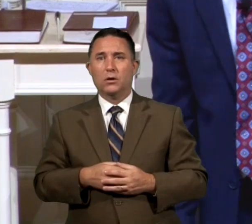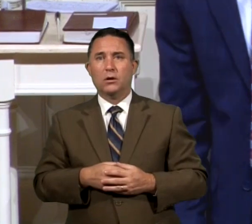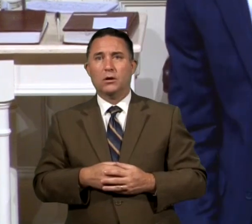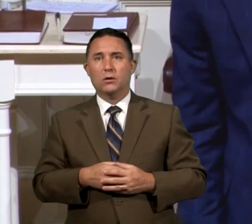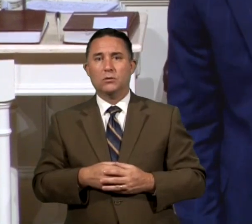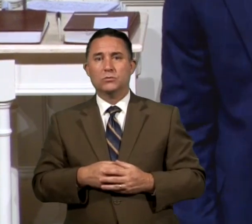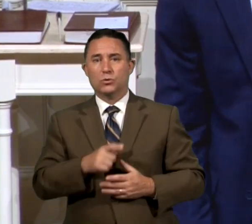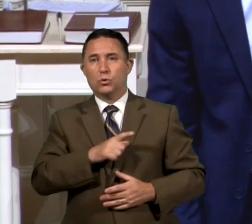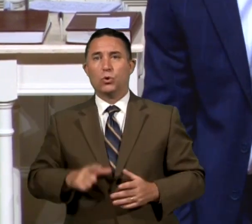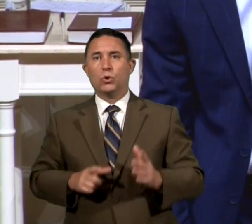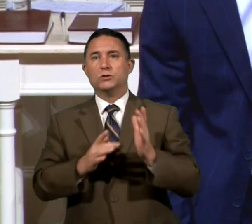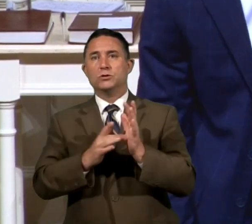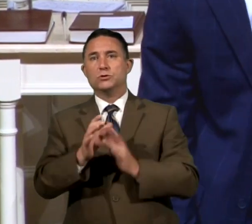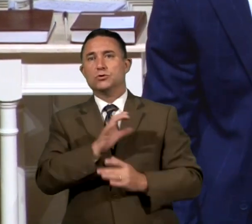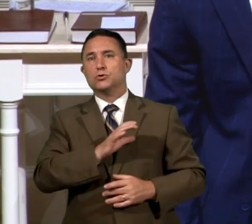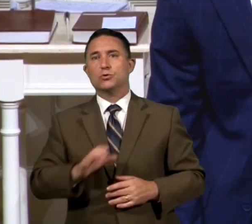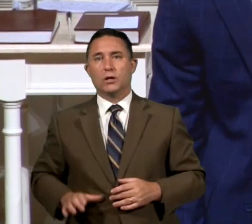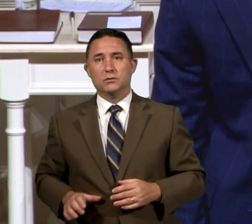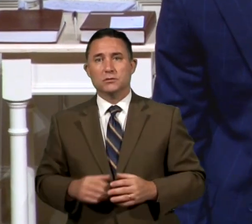to the Lord Jesus Christ.